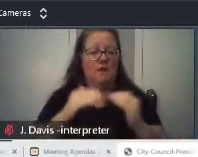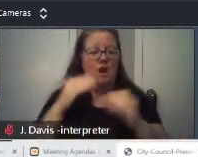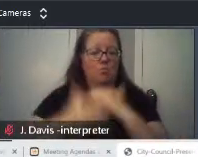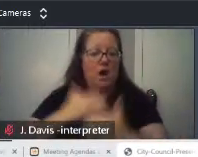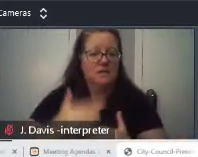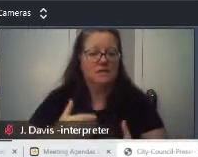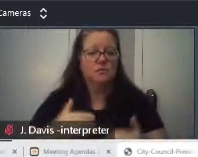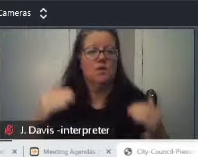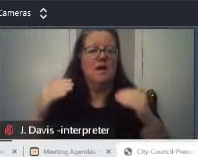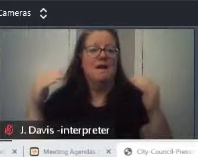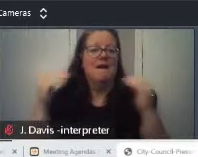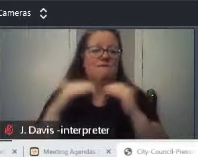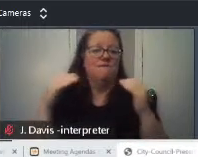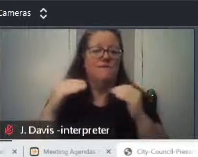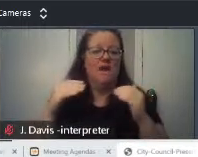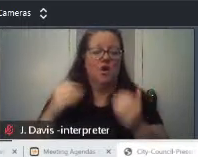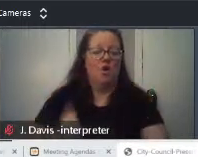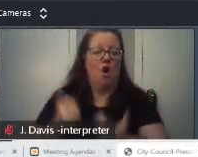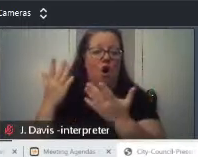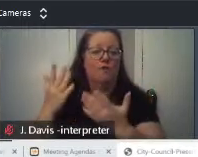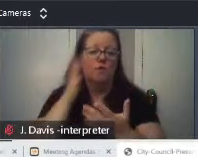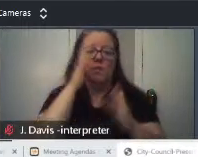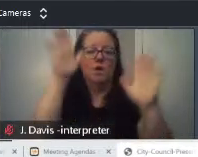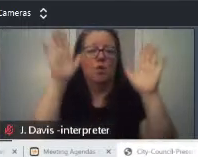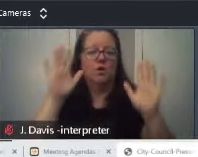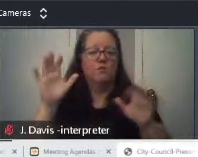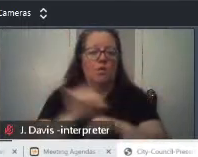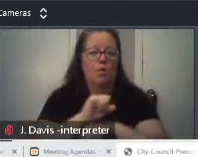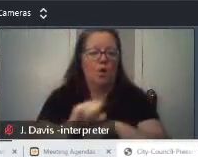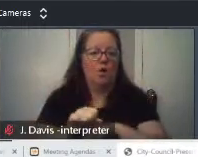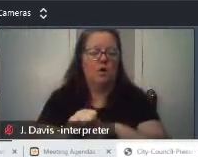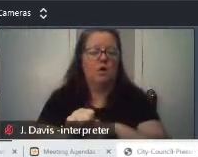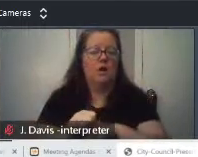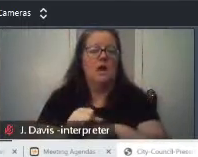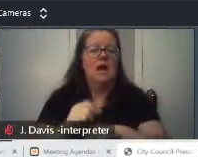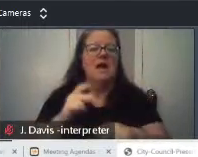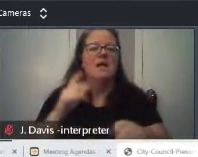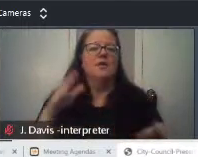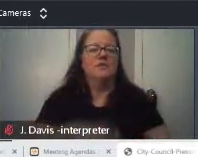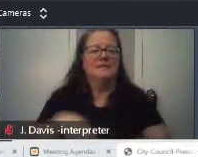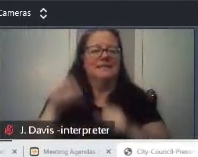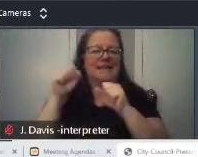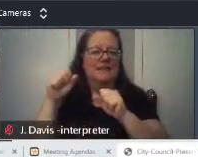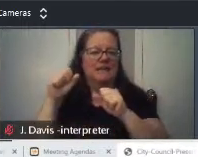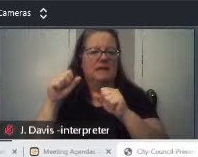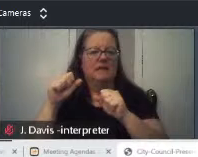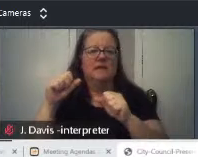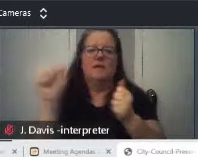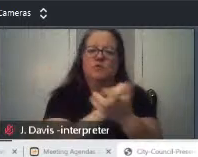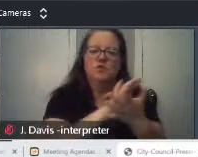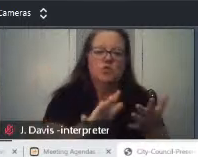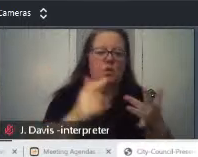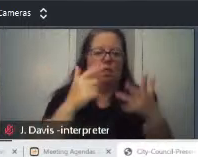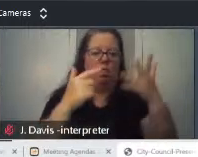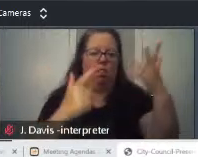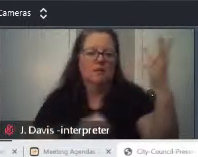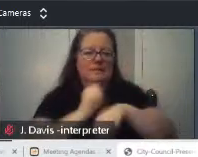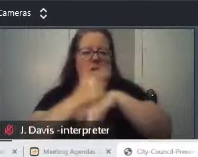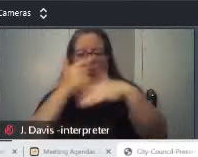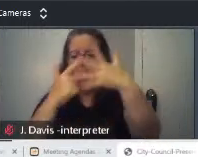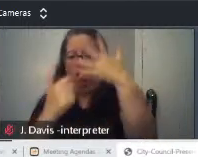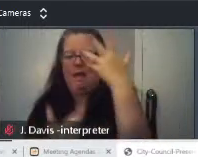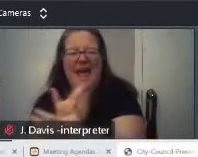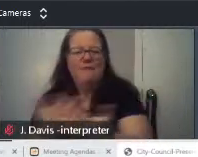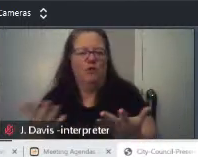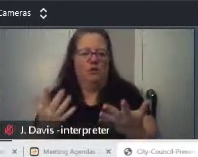fair offer. They're going to do great work. They're taking the site from us immediately, their own demo, their own setup, their own everything.